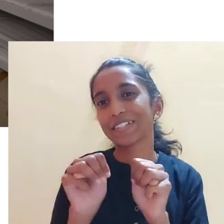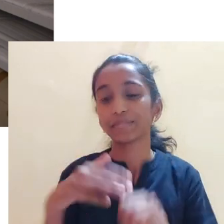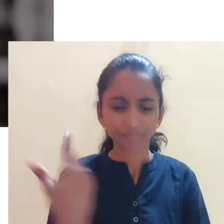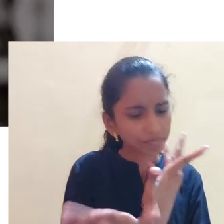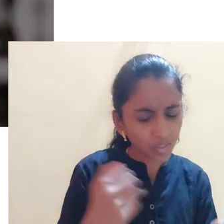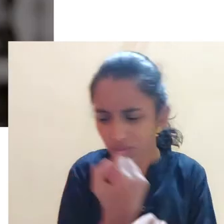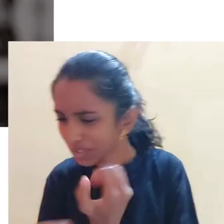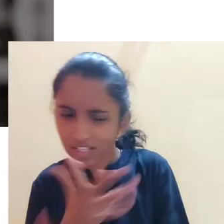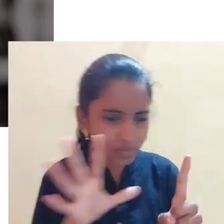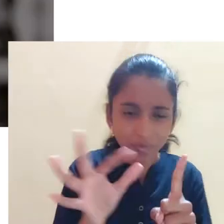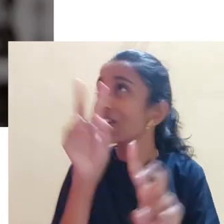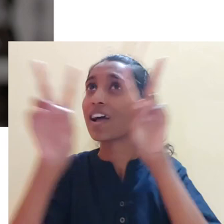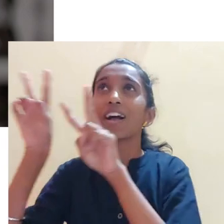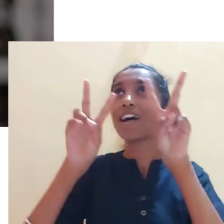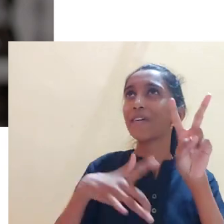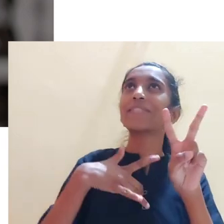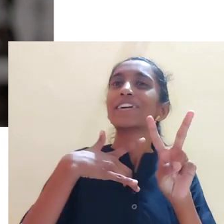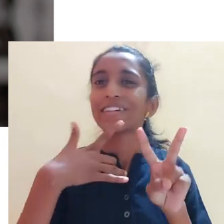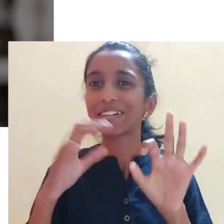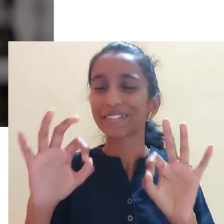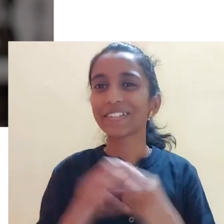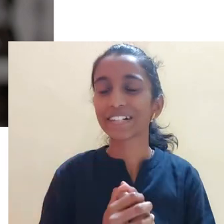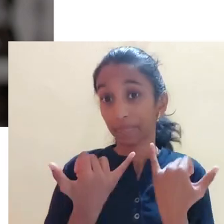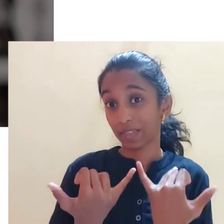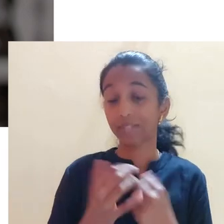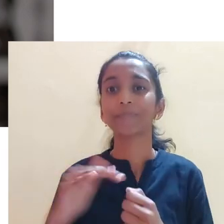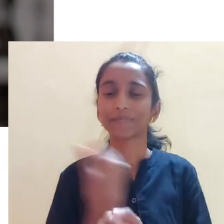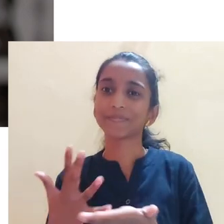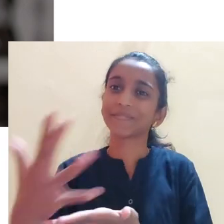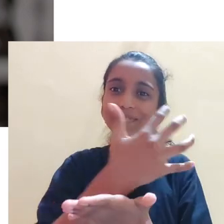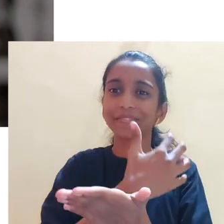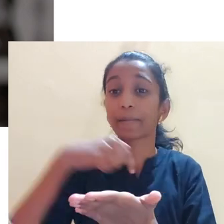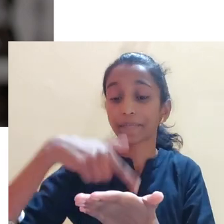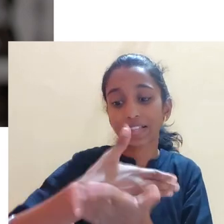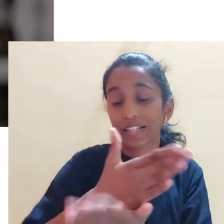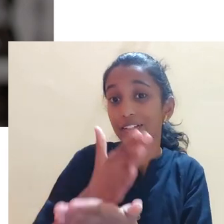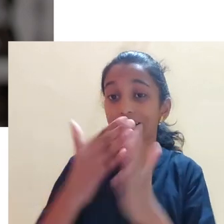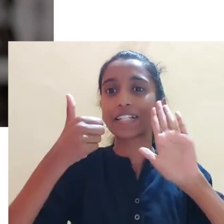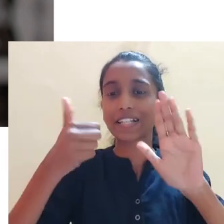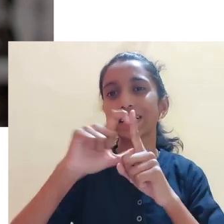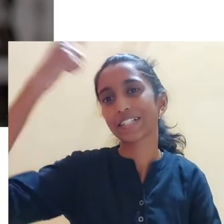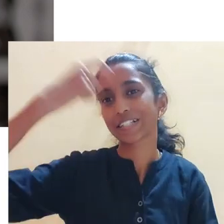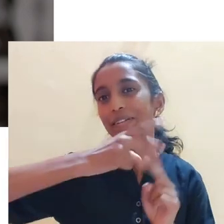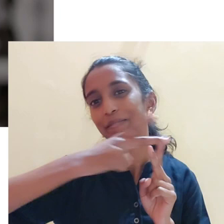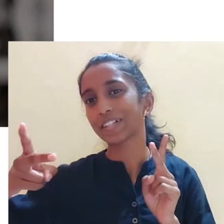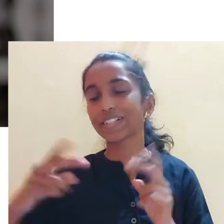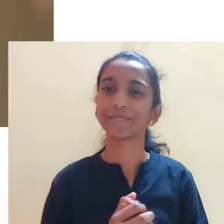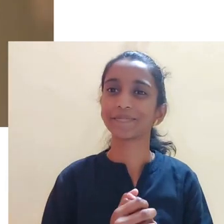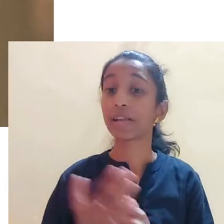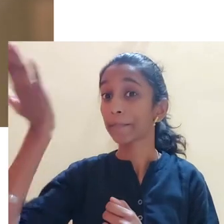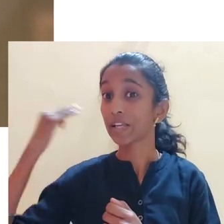museum. It drives everything that we do at MAP. Currently, the collection is divided into 6